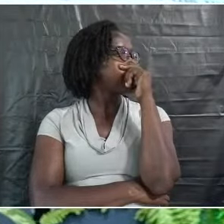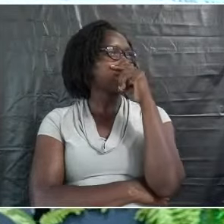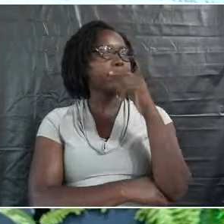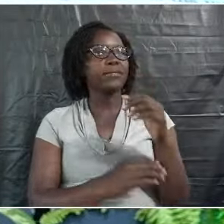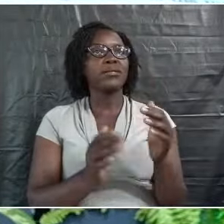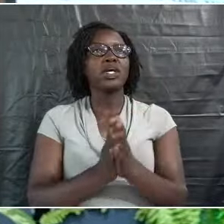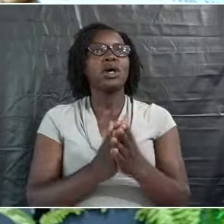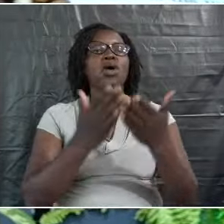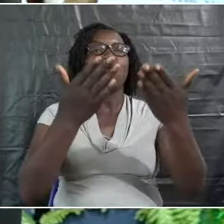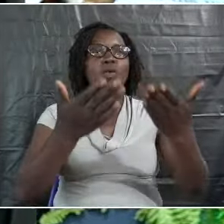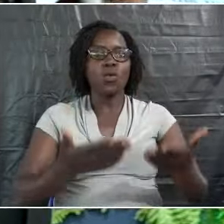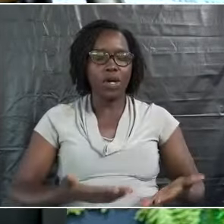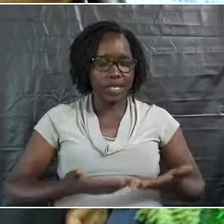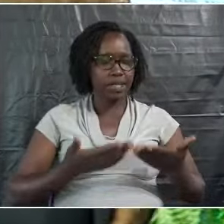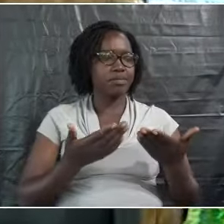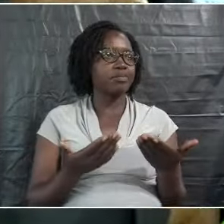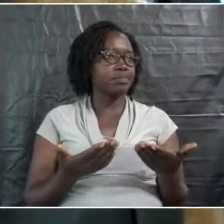Welcome to the